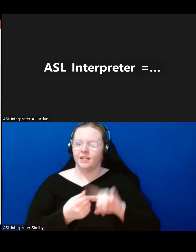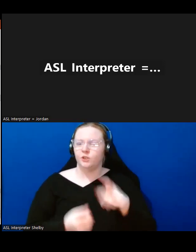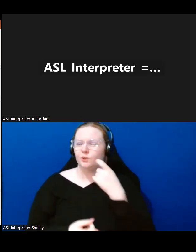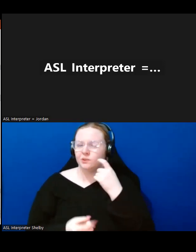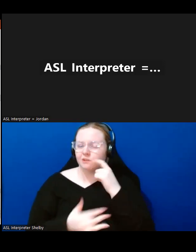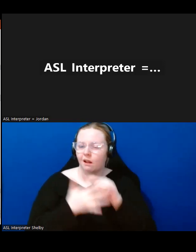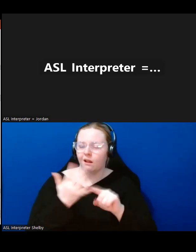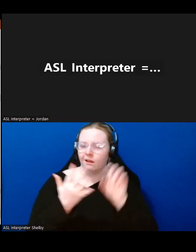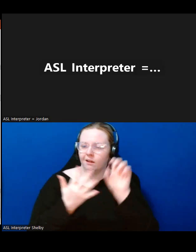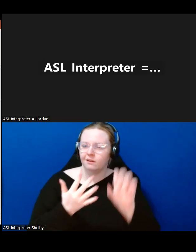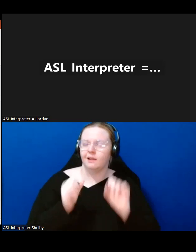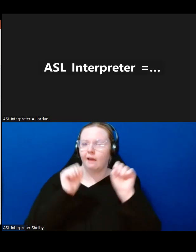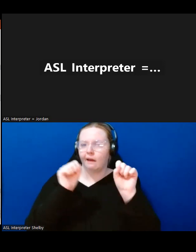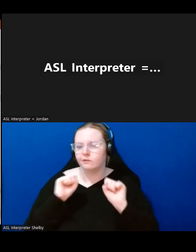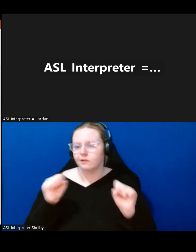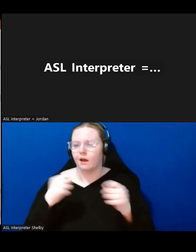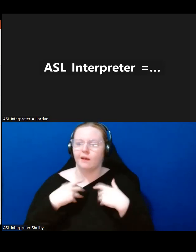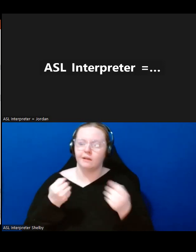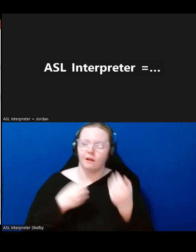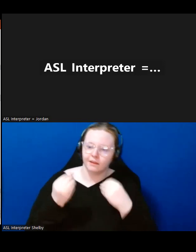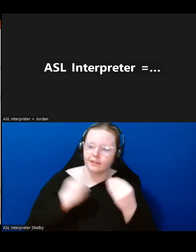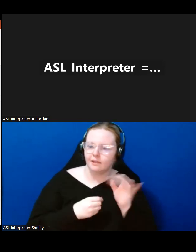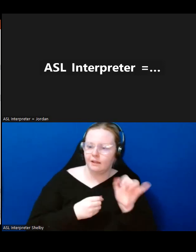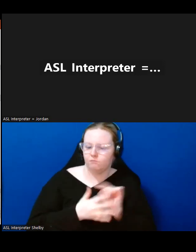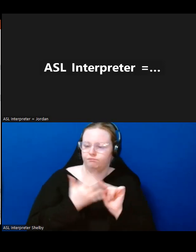eating, physical activity, etc. And